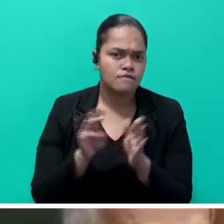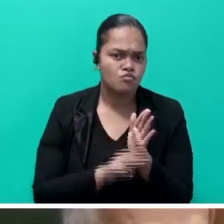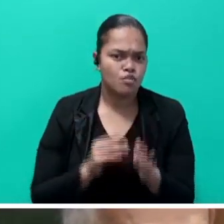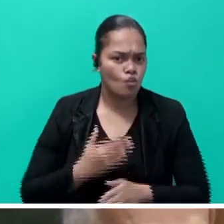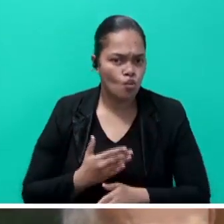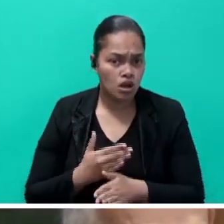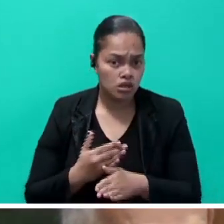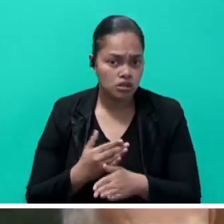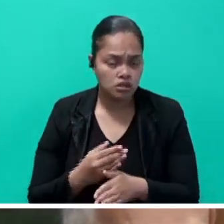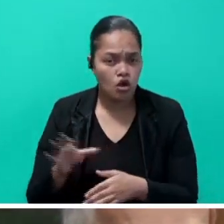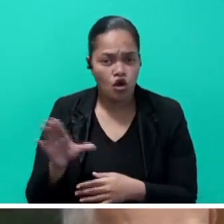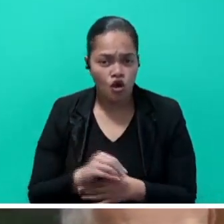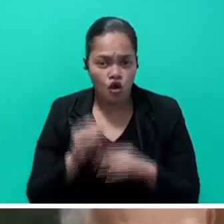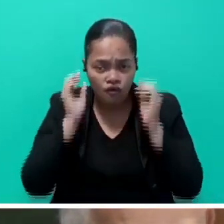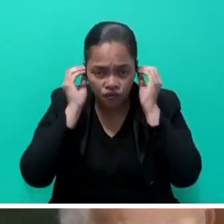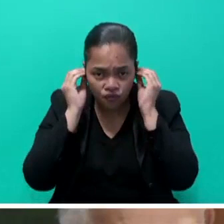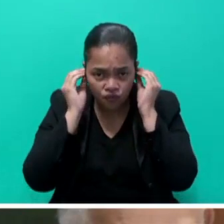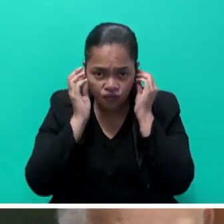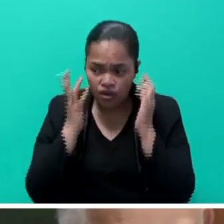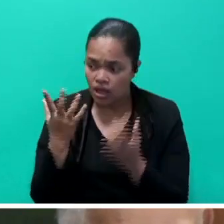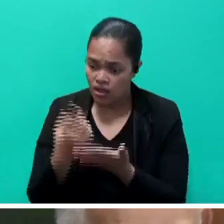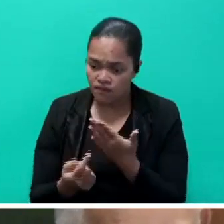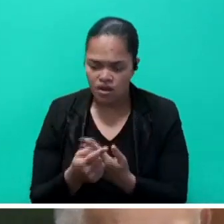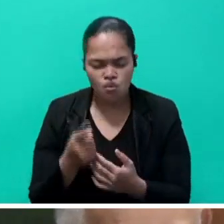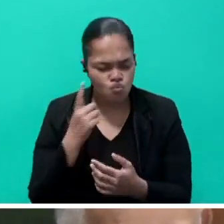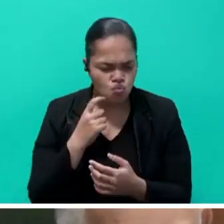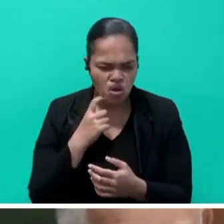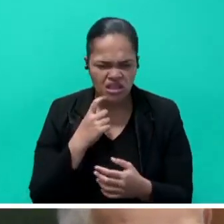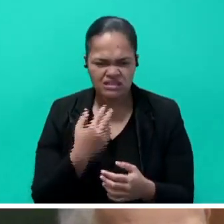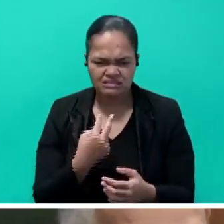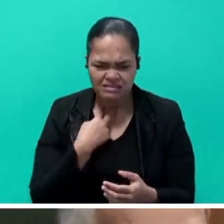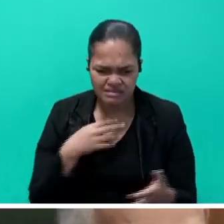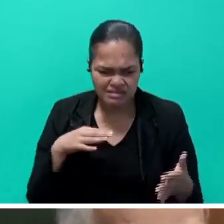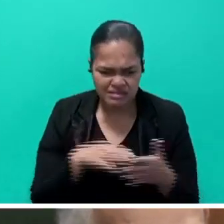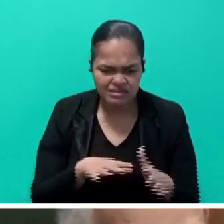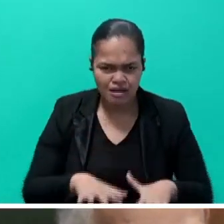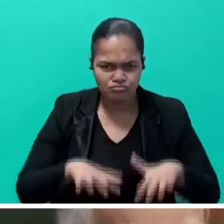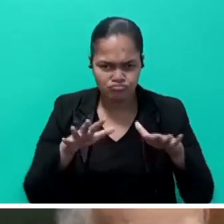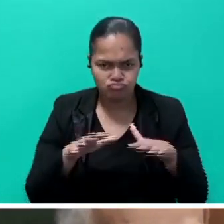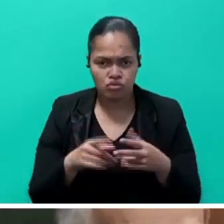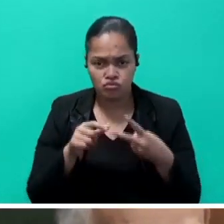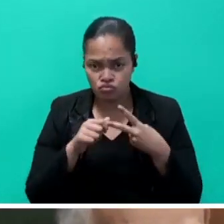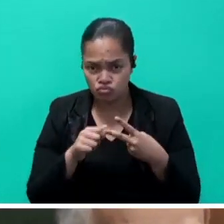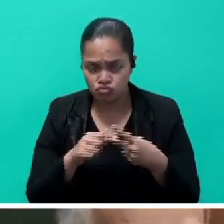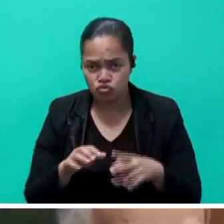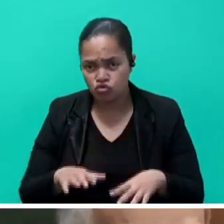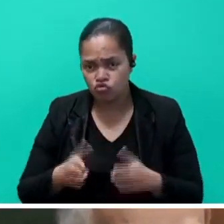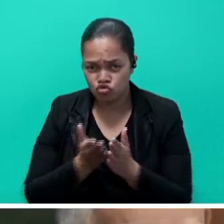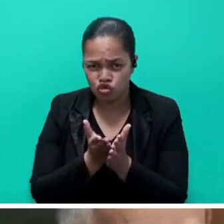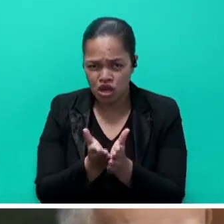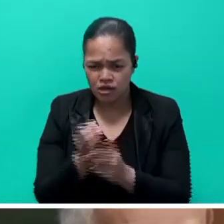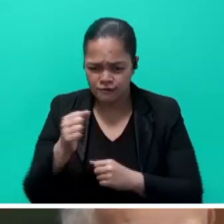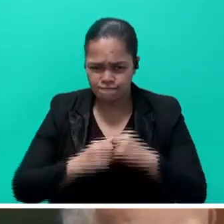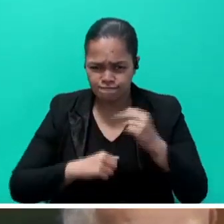works of the existing drainage schemes and waterlogged areas. 2. Drainage infrastructure